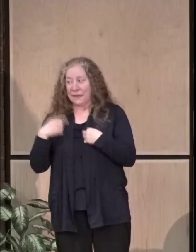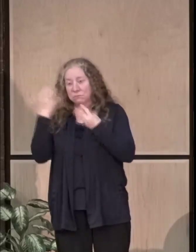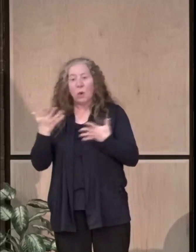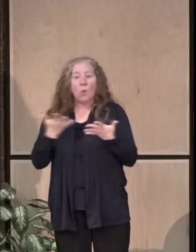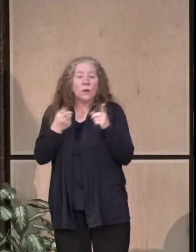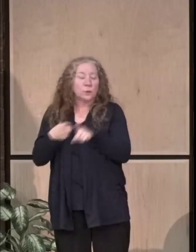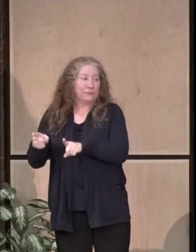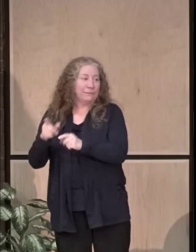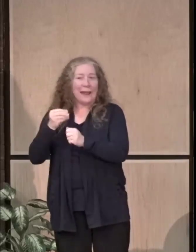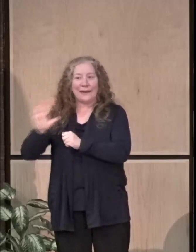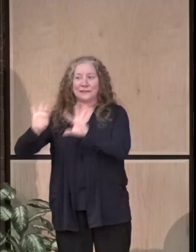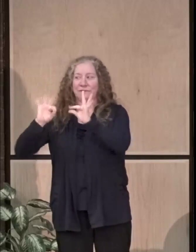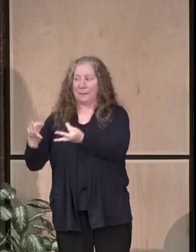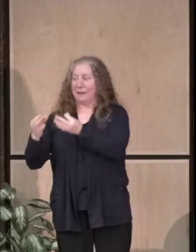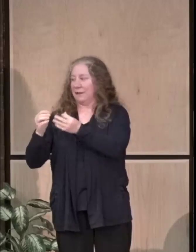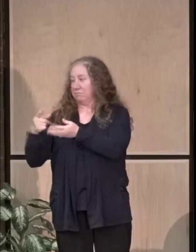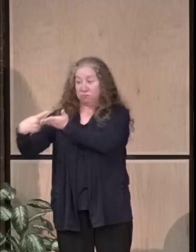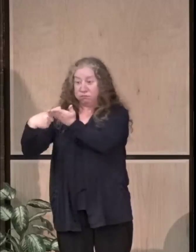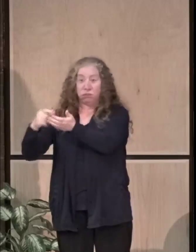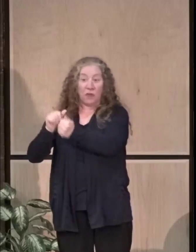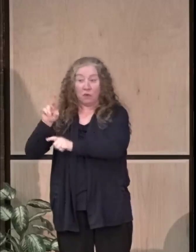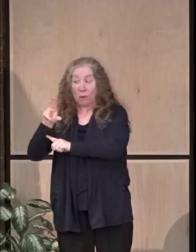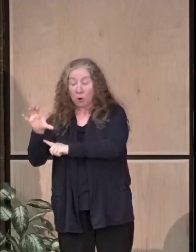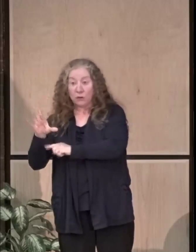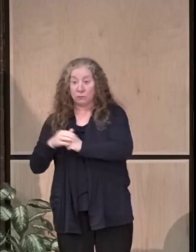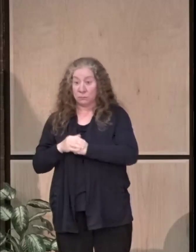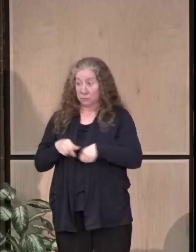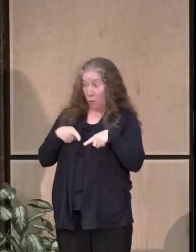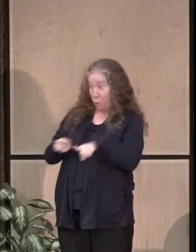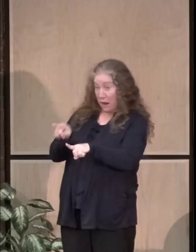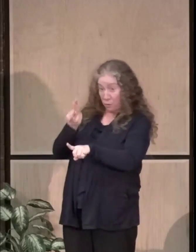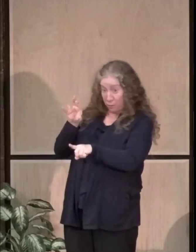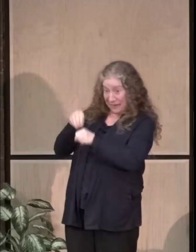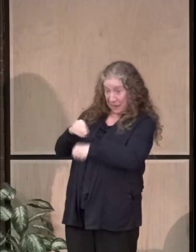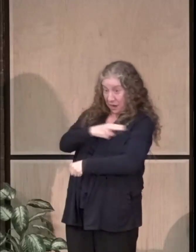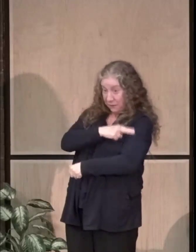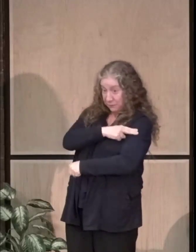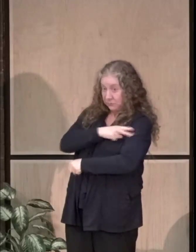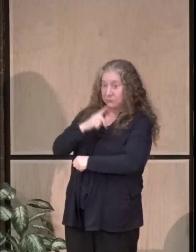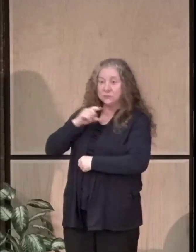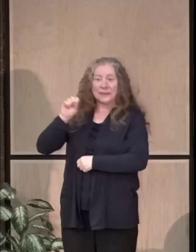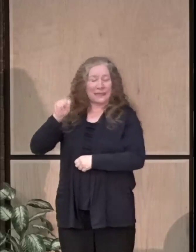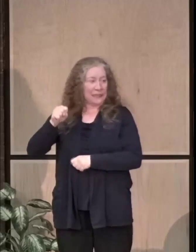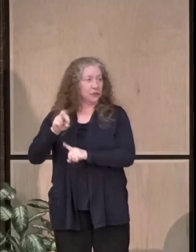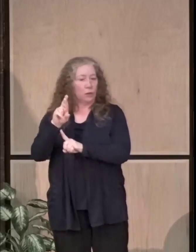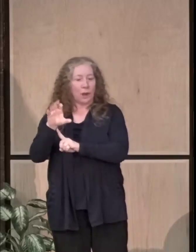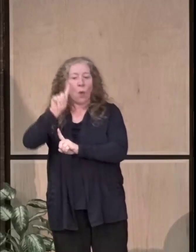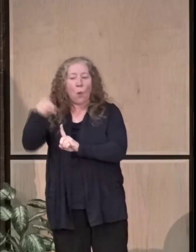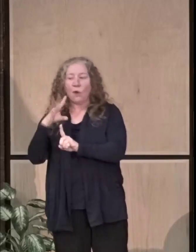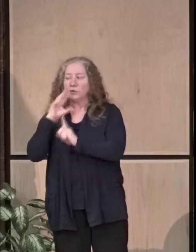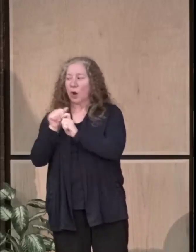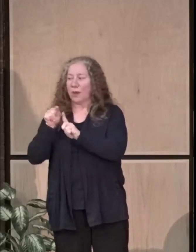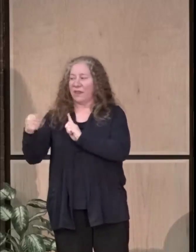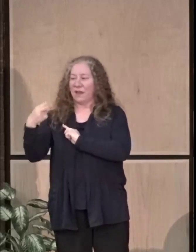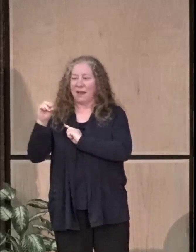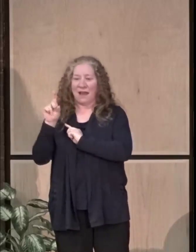or his conversations with Card. While Card was in the hospital? Yes, because Card was only speaking with him. Okay.